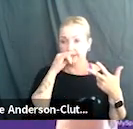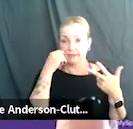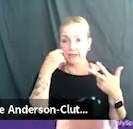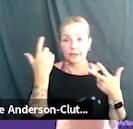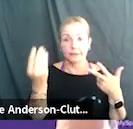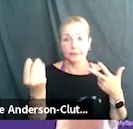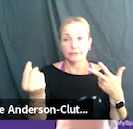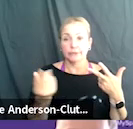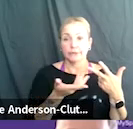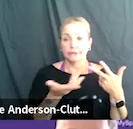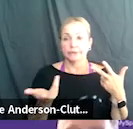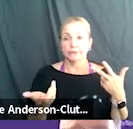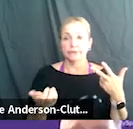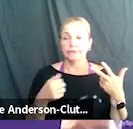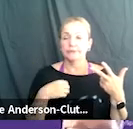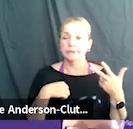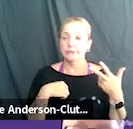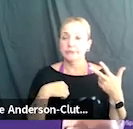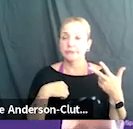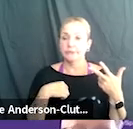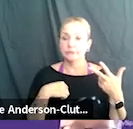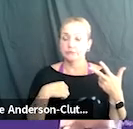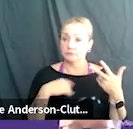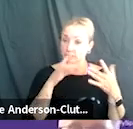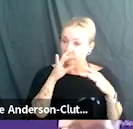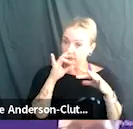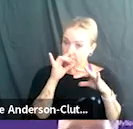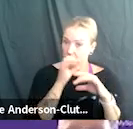people. And again, I think it's just been fascinating for me to watch them.